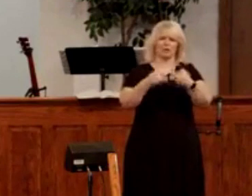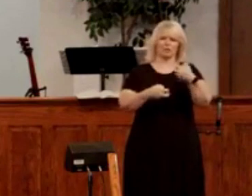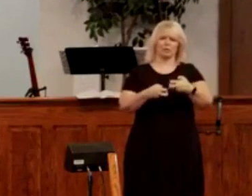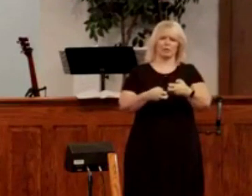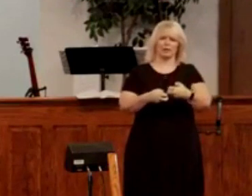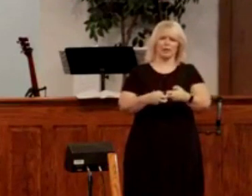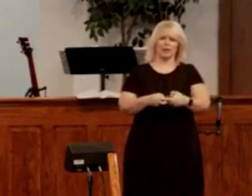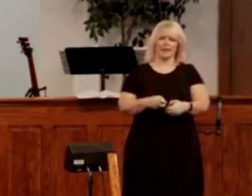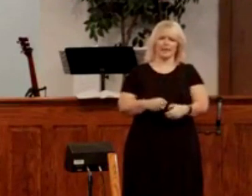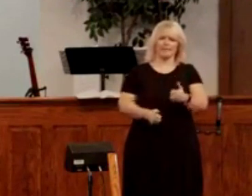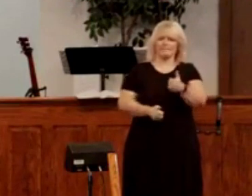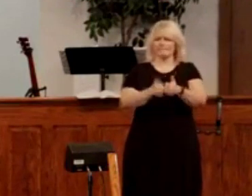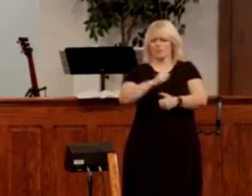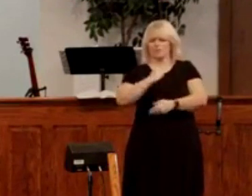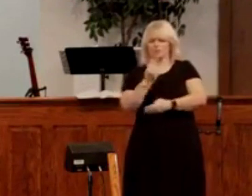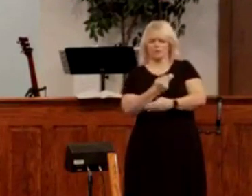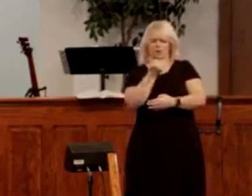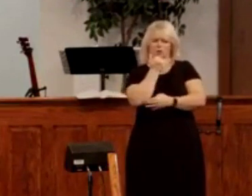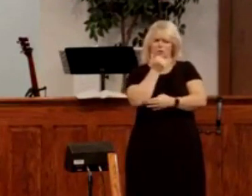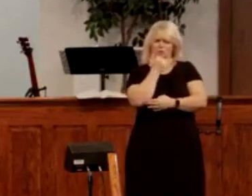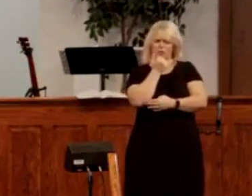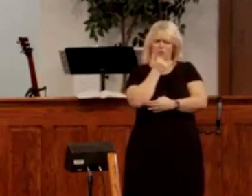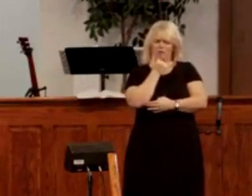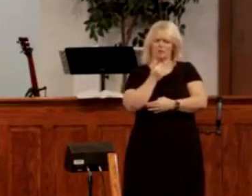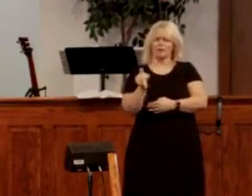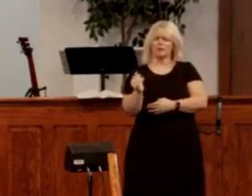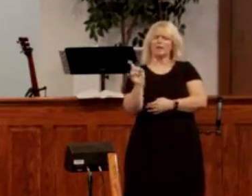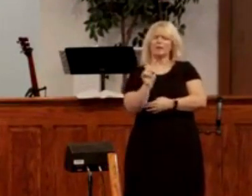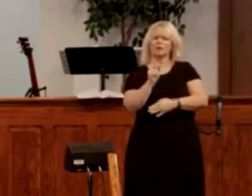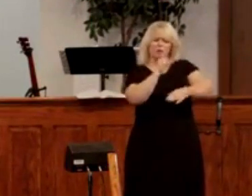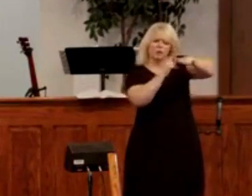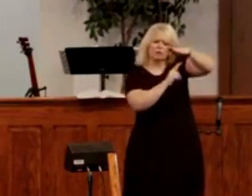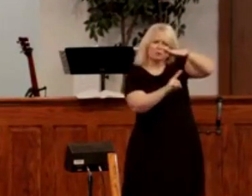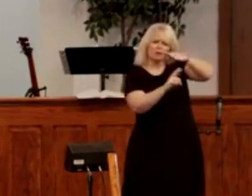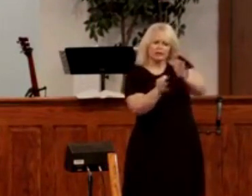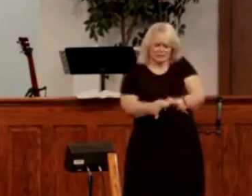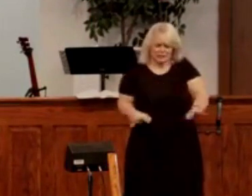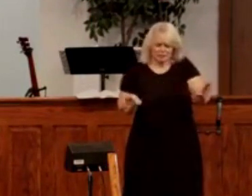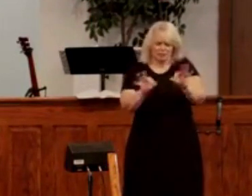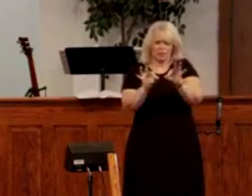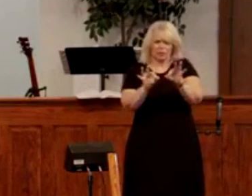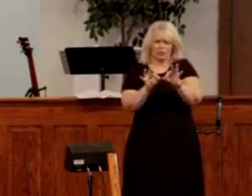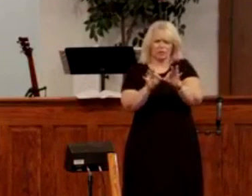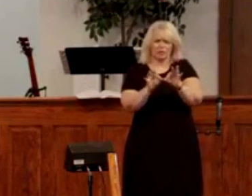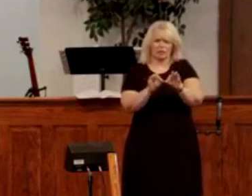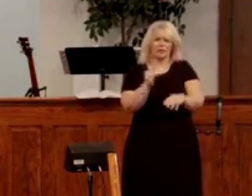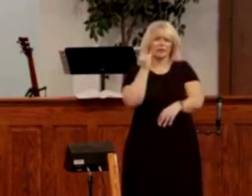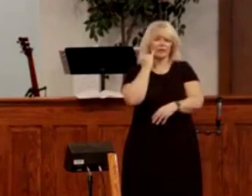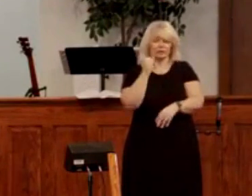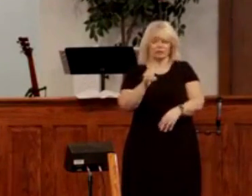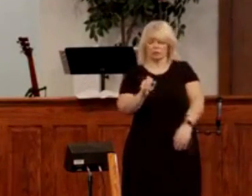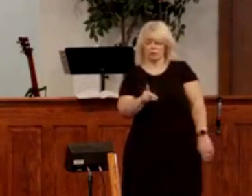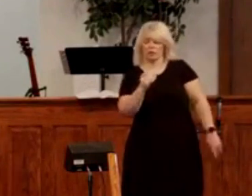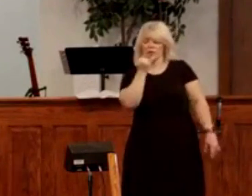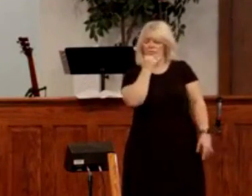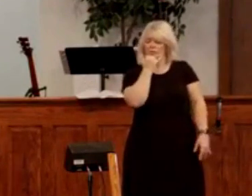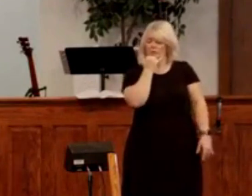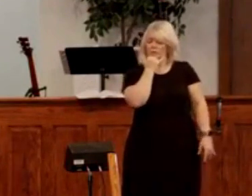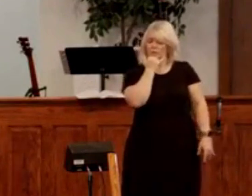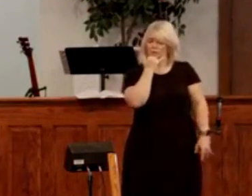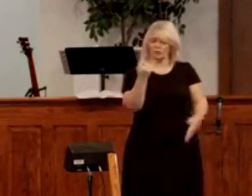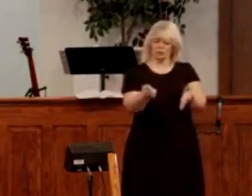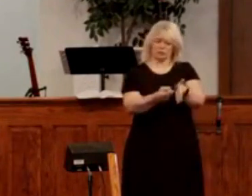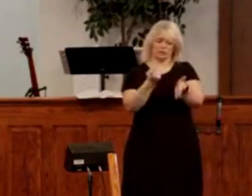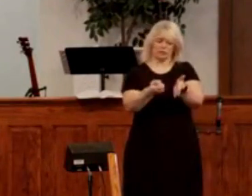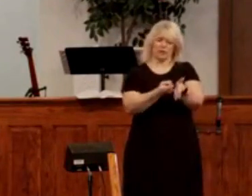that case. That's where humility comes in. It would go a long way if we would all just be willing to be wrong sometimes, if not all the